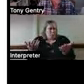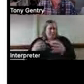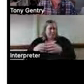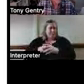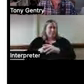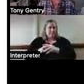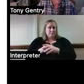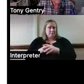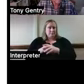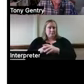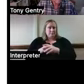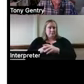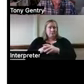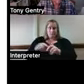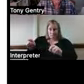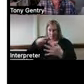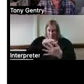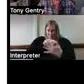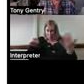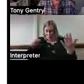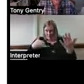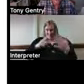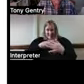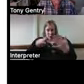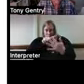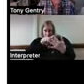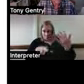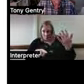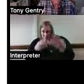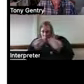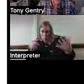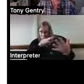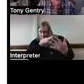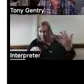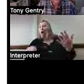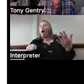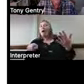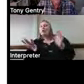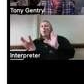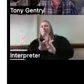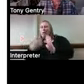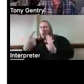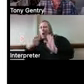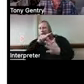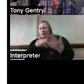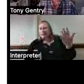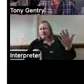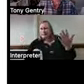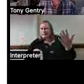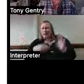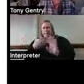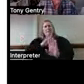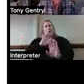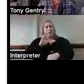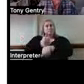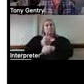You and your client choose one of those solutions. But before you implement it, you think about it for a moment and go, wait a minute,